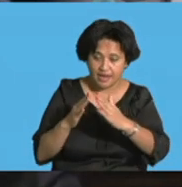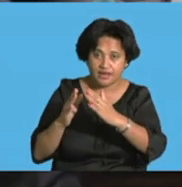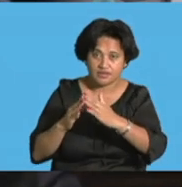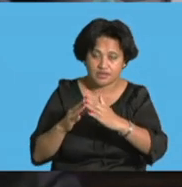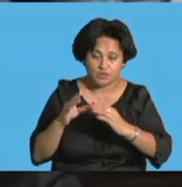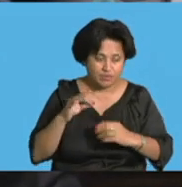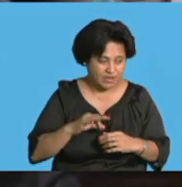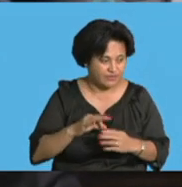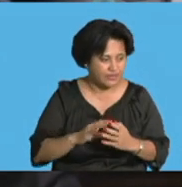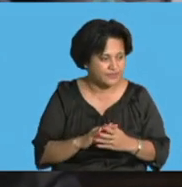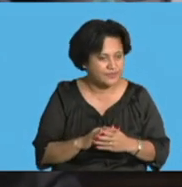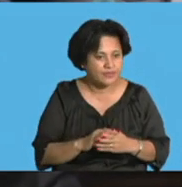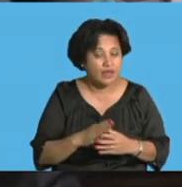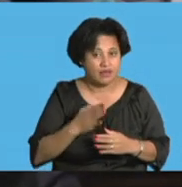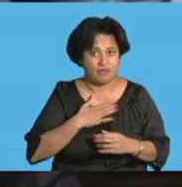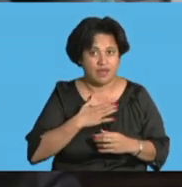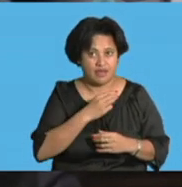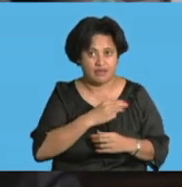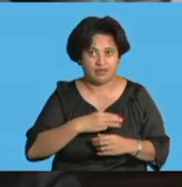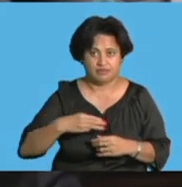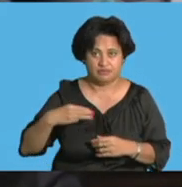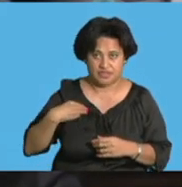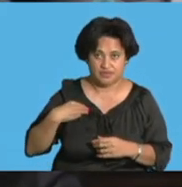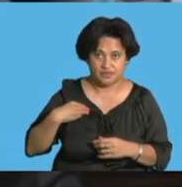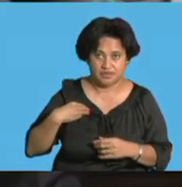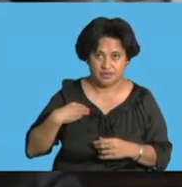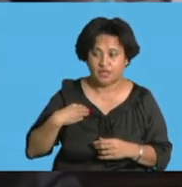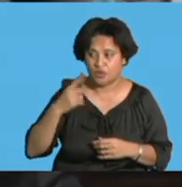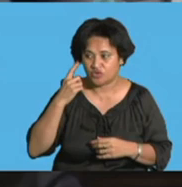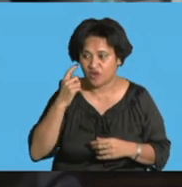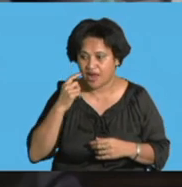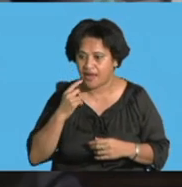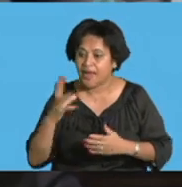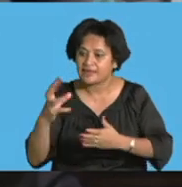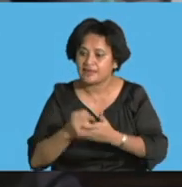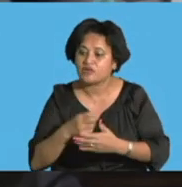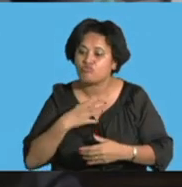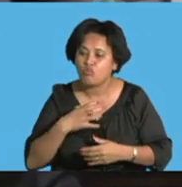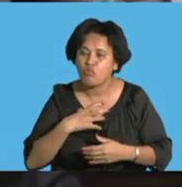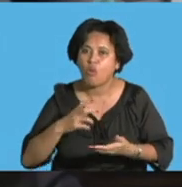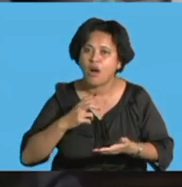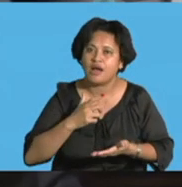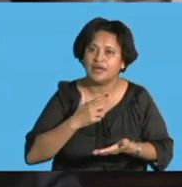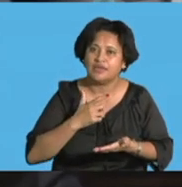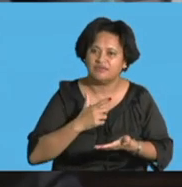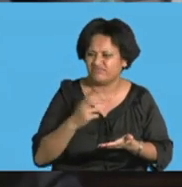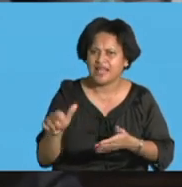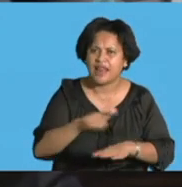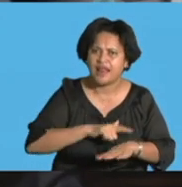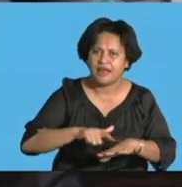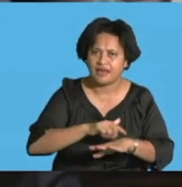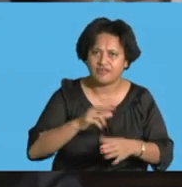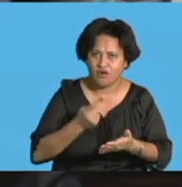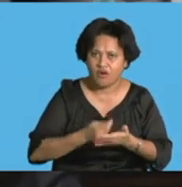ministry will also continue acquiring more development leases and undertake initial feasibility studies in developing greenfield